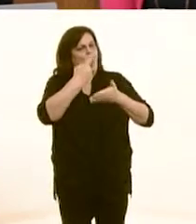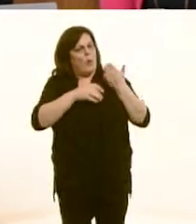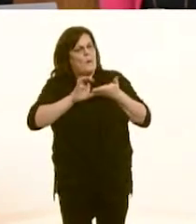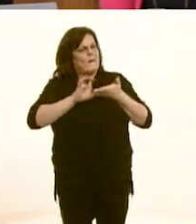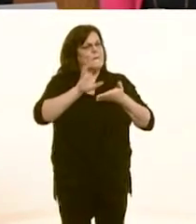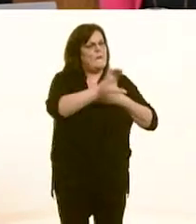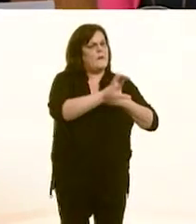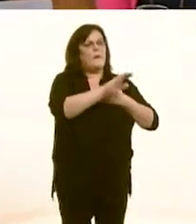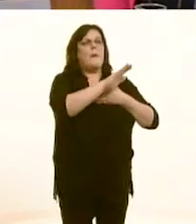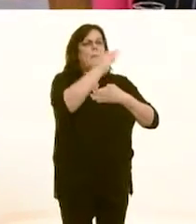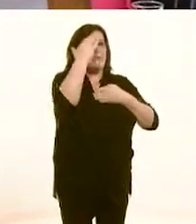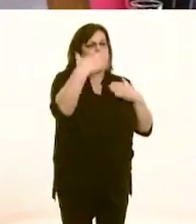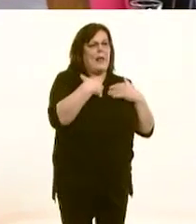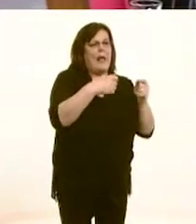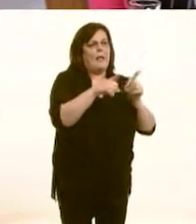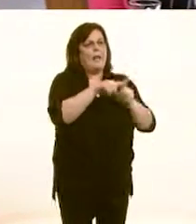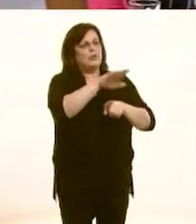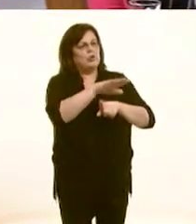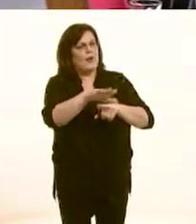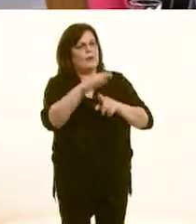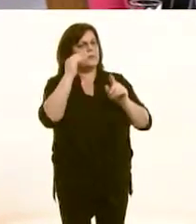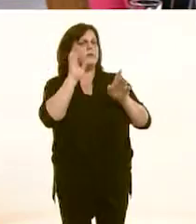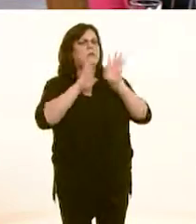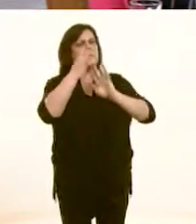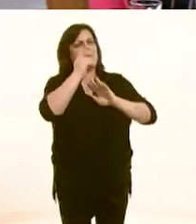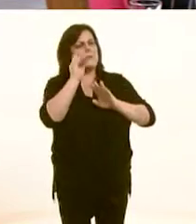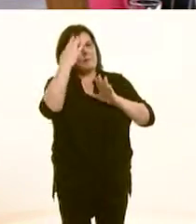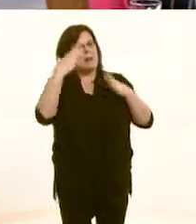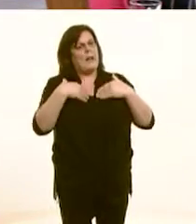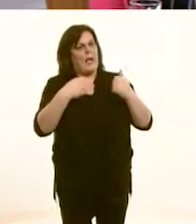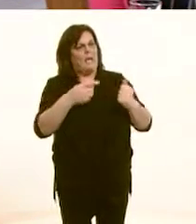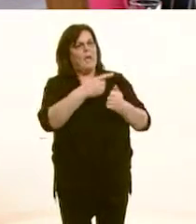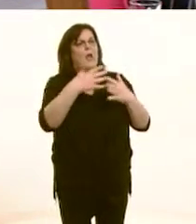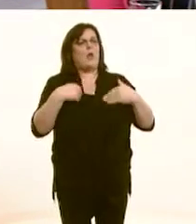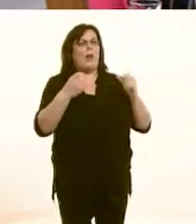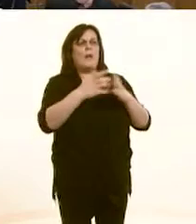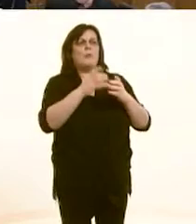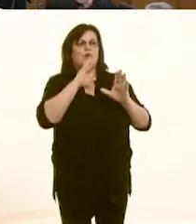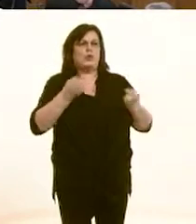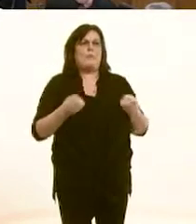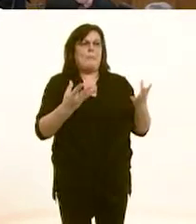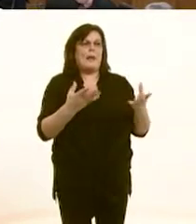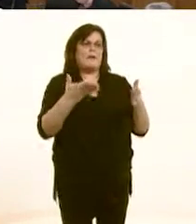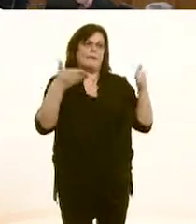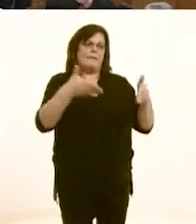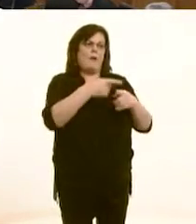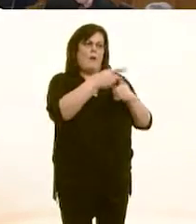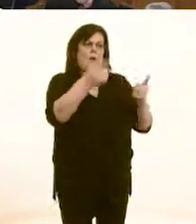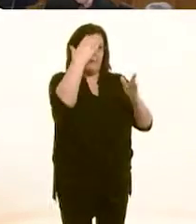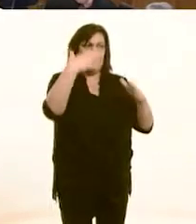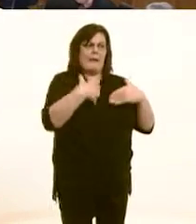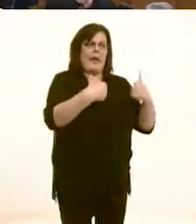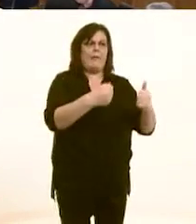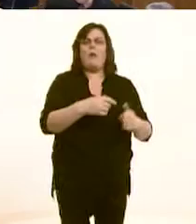child and adolescent mental health as well, and we expect the local health boards to use that money for the purpose intended. Well, First Minister, there have been